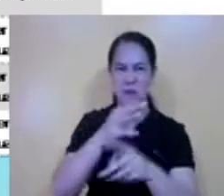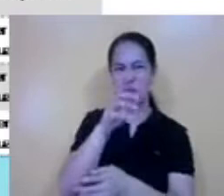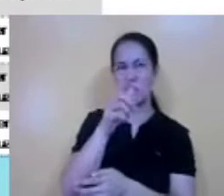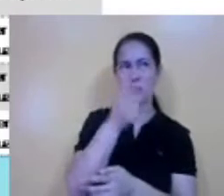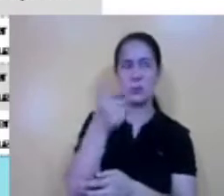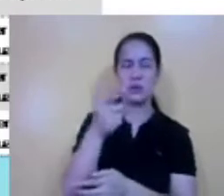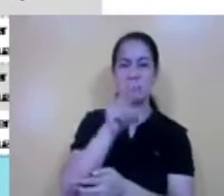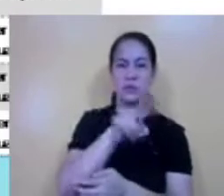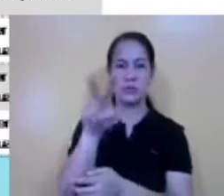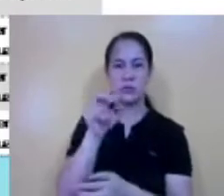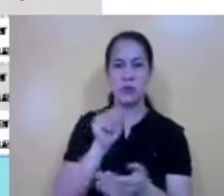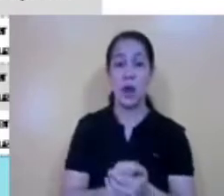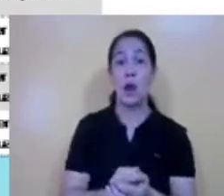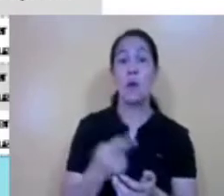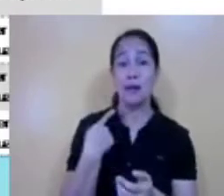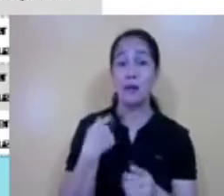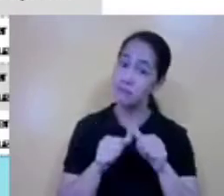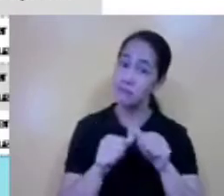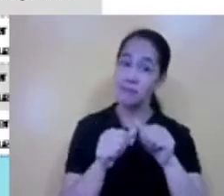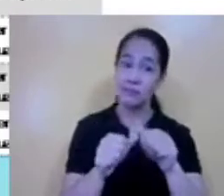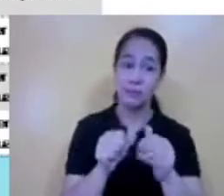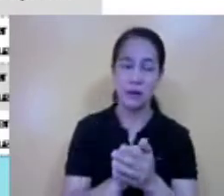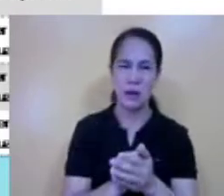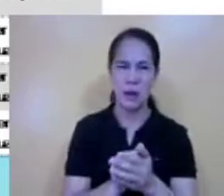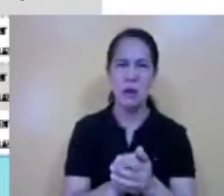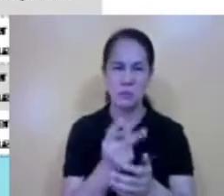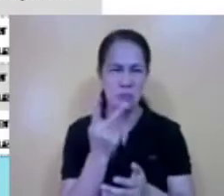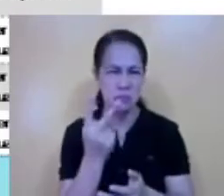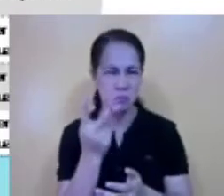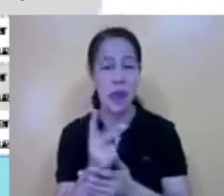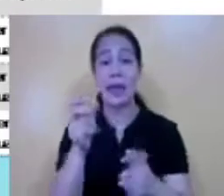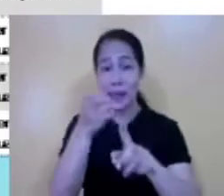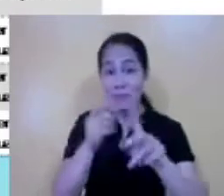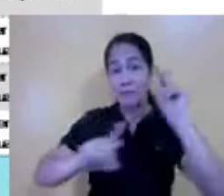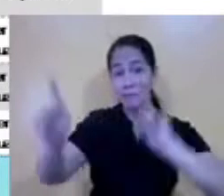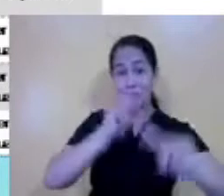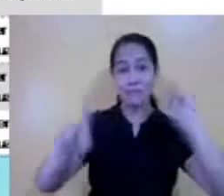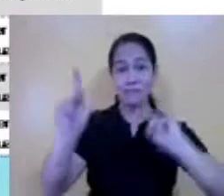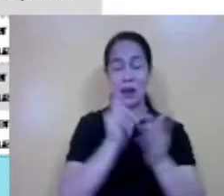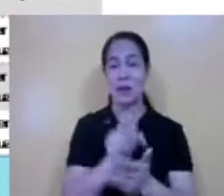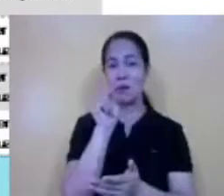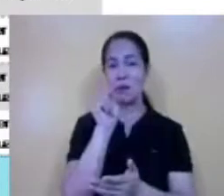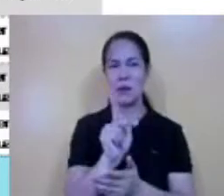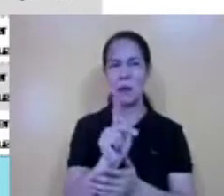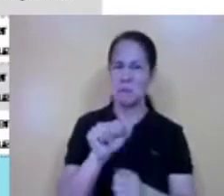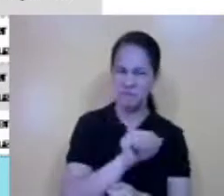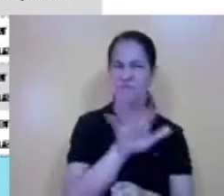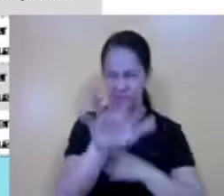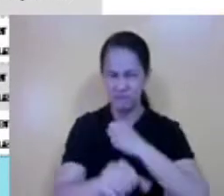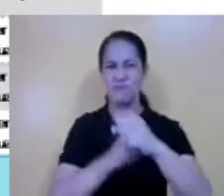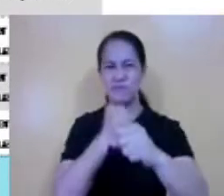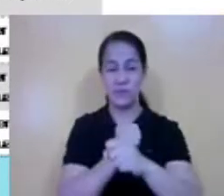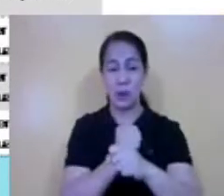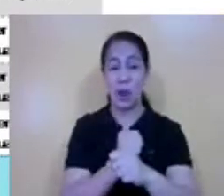were still being monitored after every performance period for an entire year. So that is why we